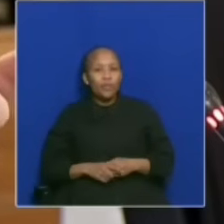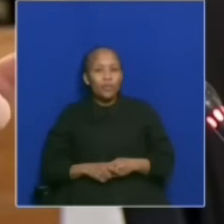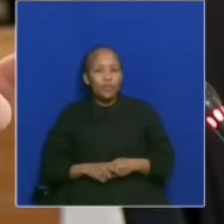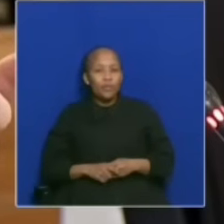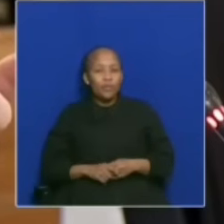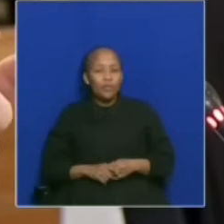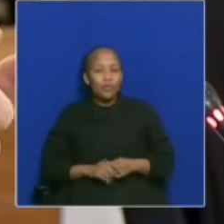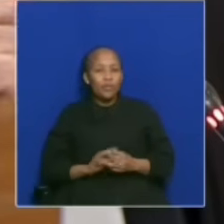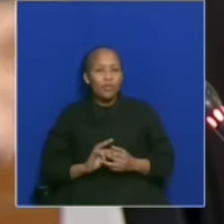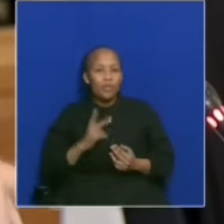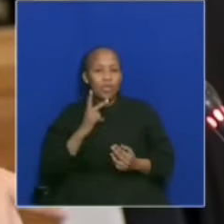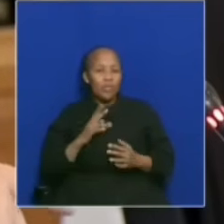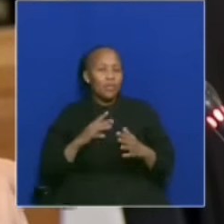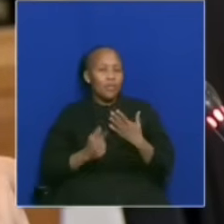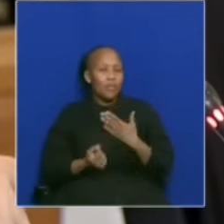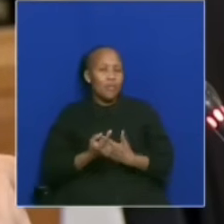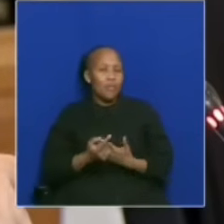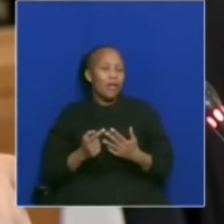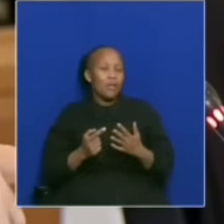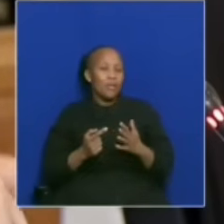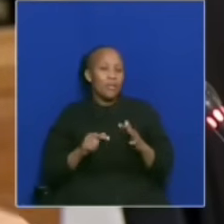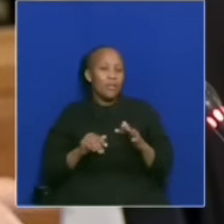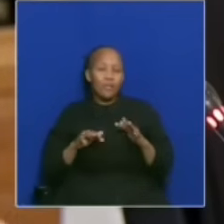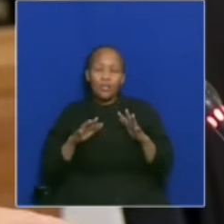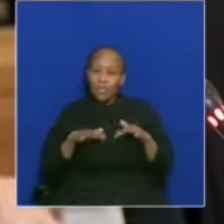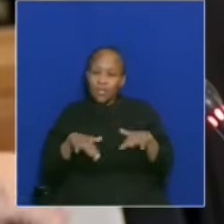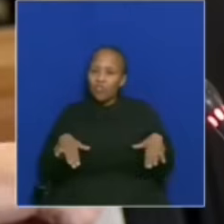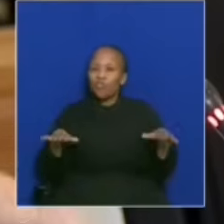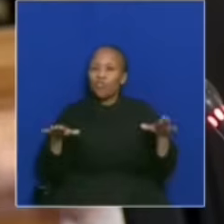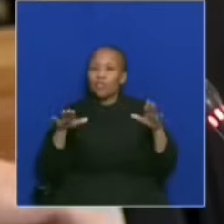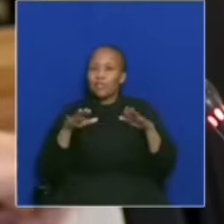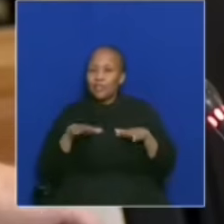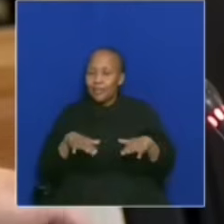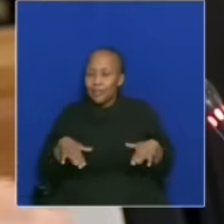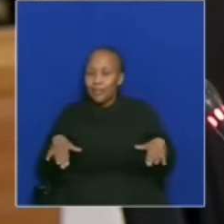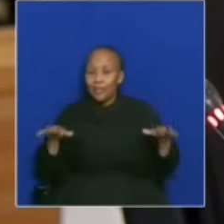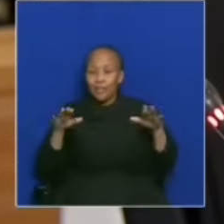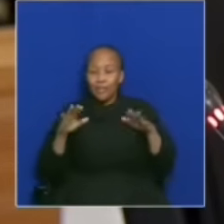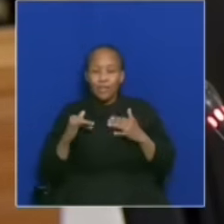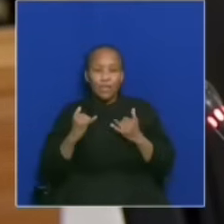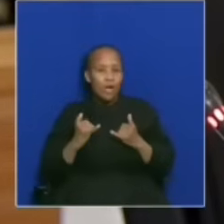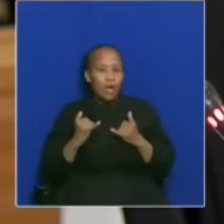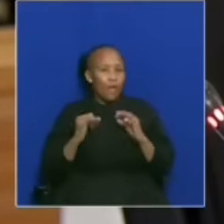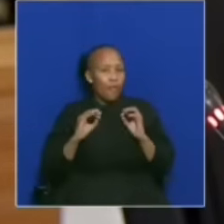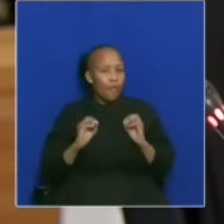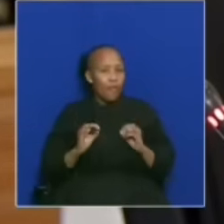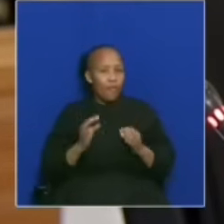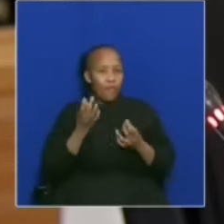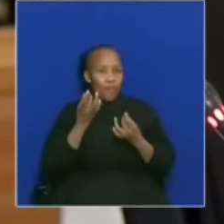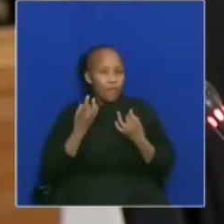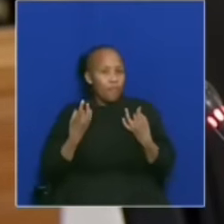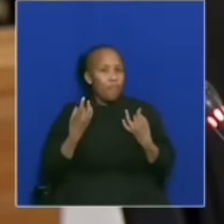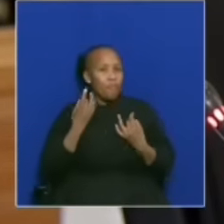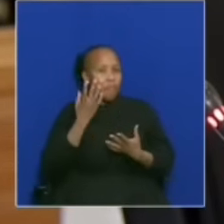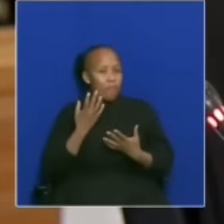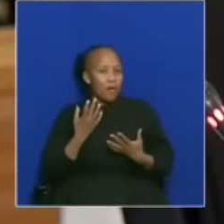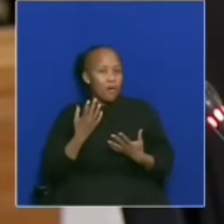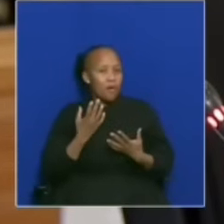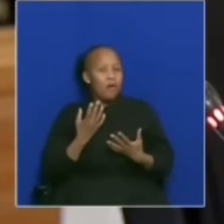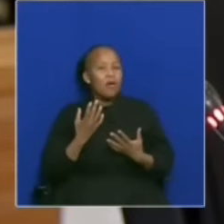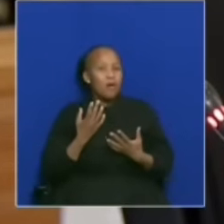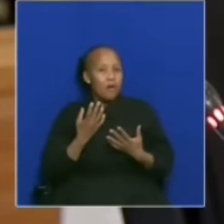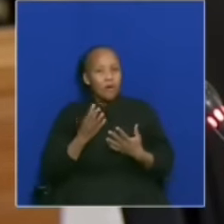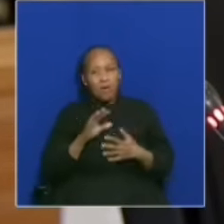industry, one doesn't notify players in the industry, even if they're